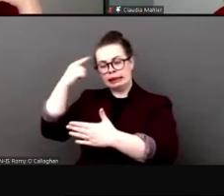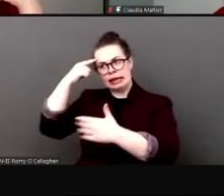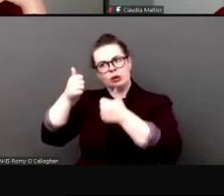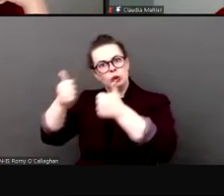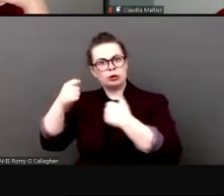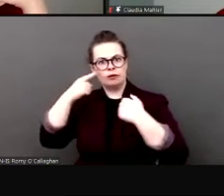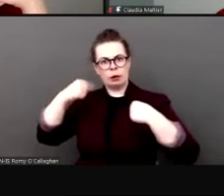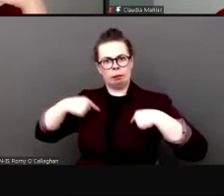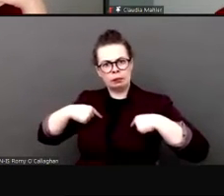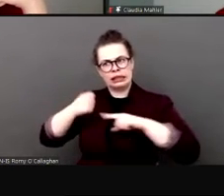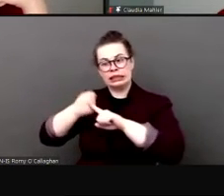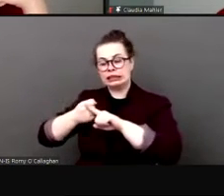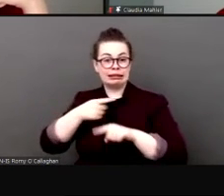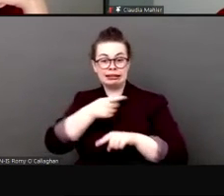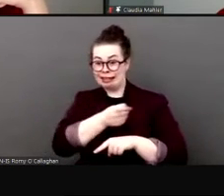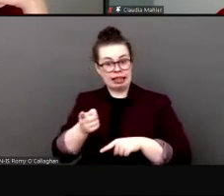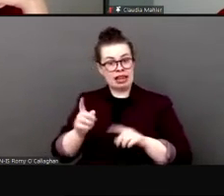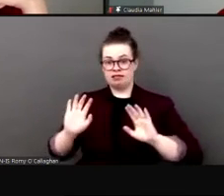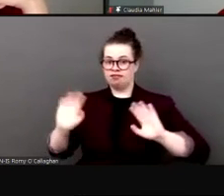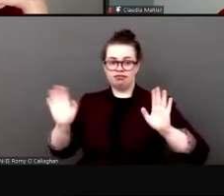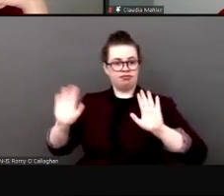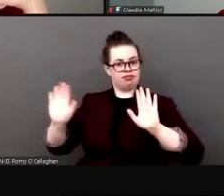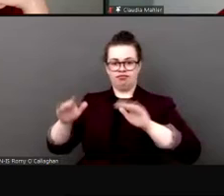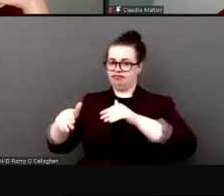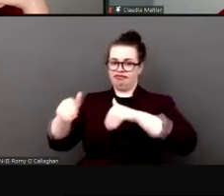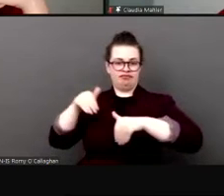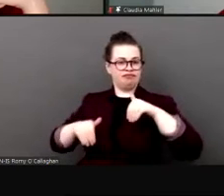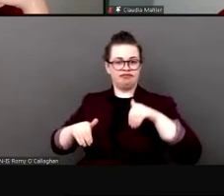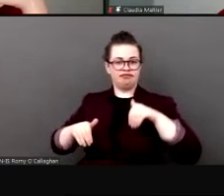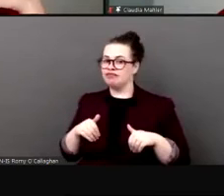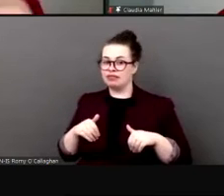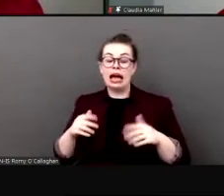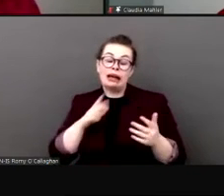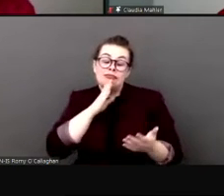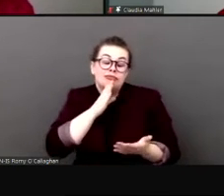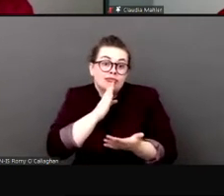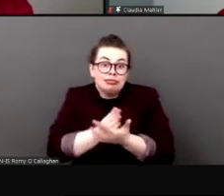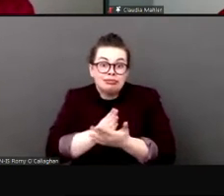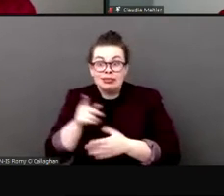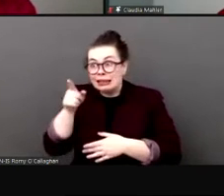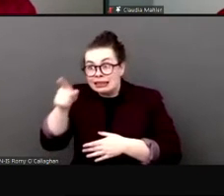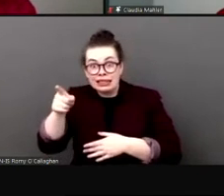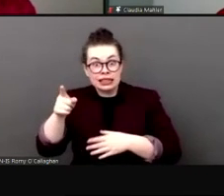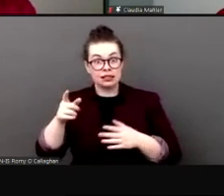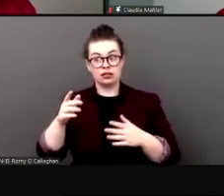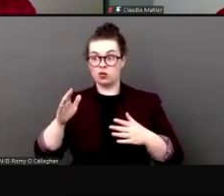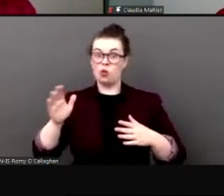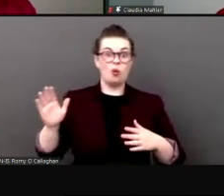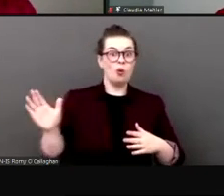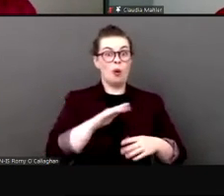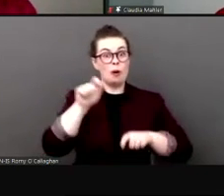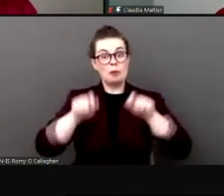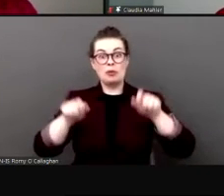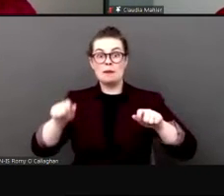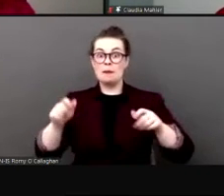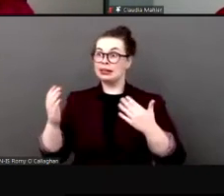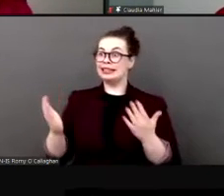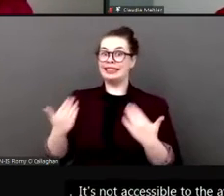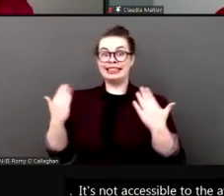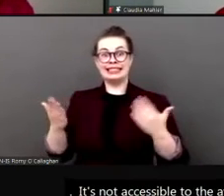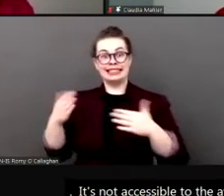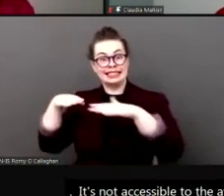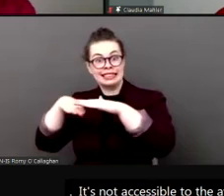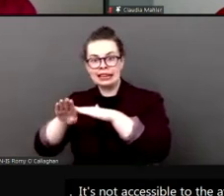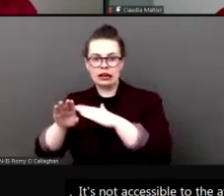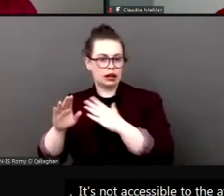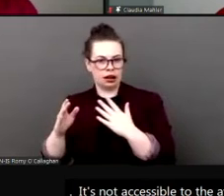accessible. It's not accessible to the average man on the street, let alone an older person or a person with disability.